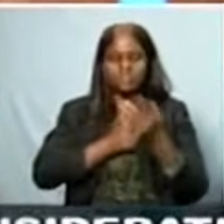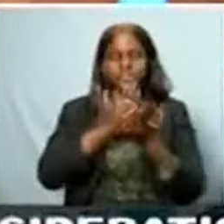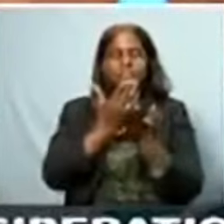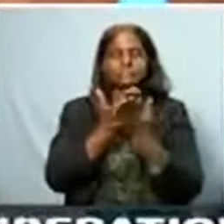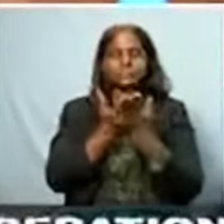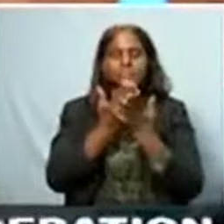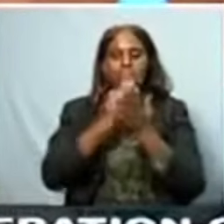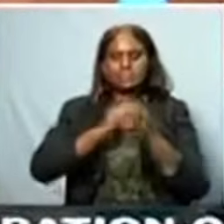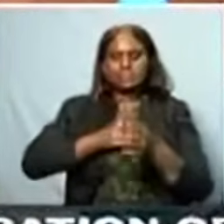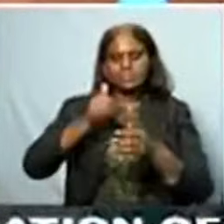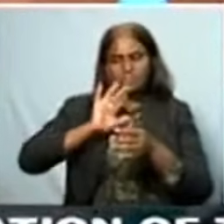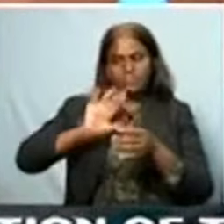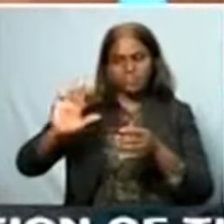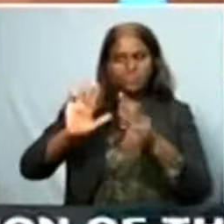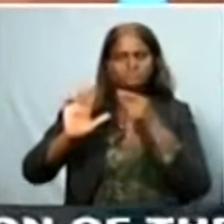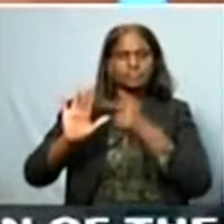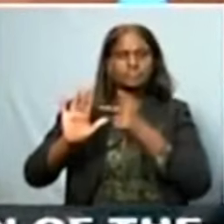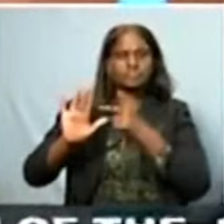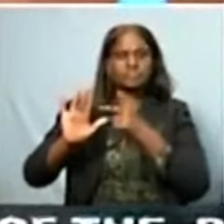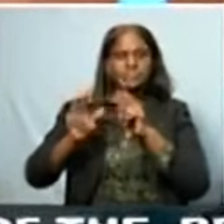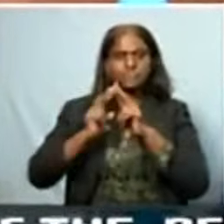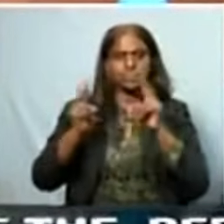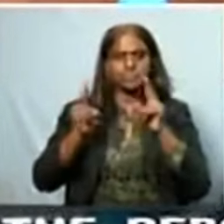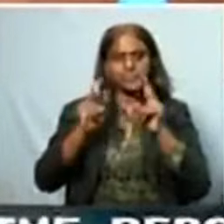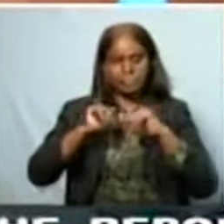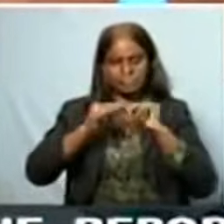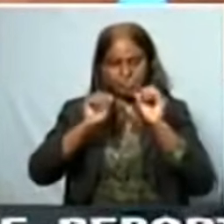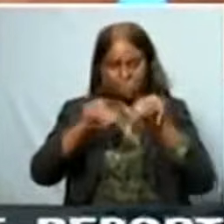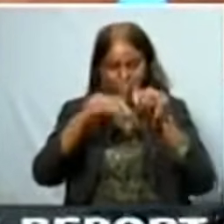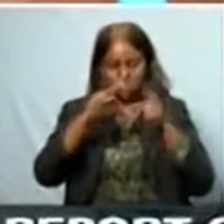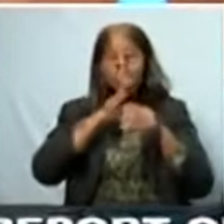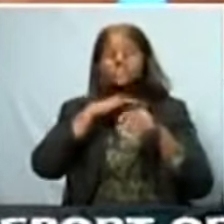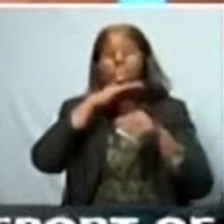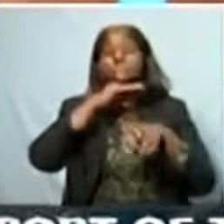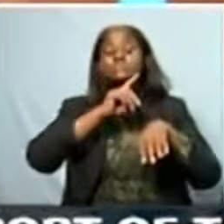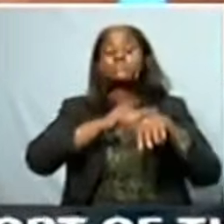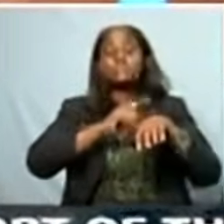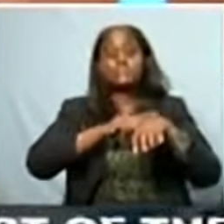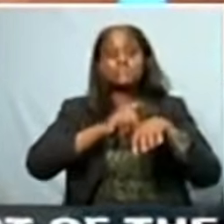we suspend this one so that we give them ample time